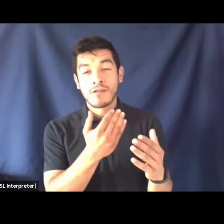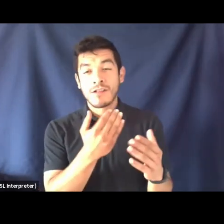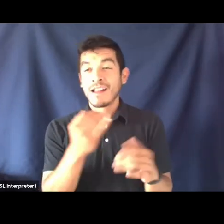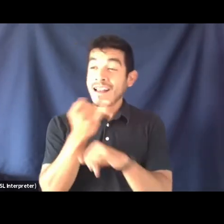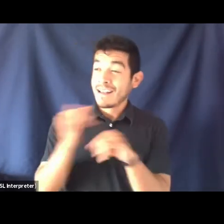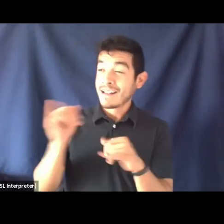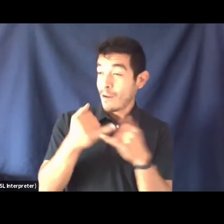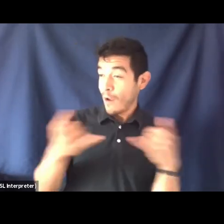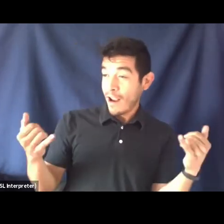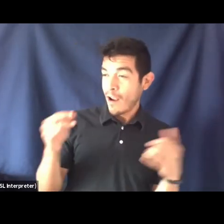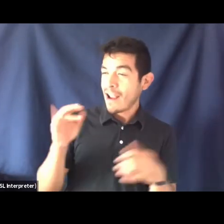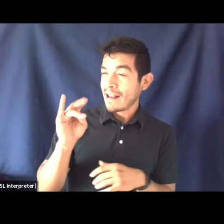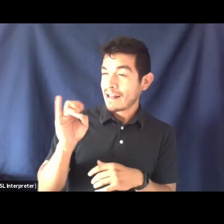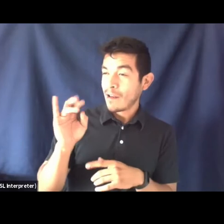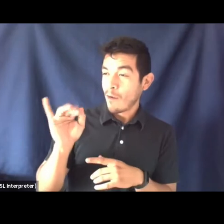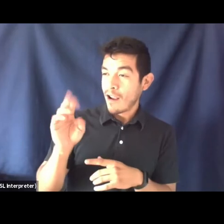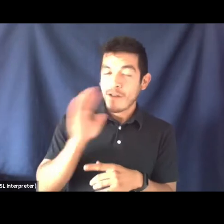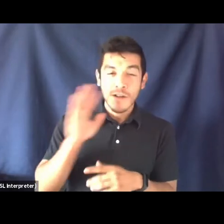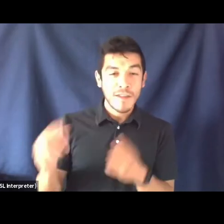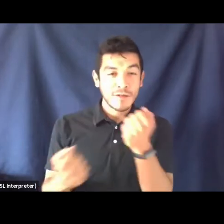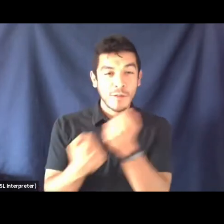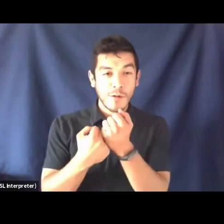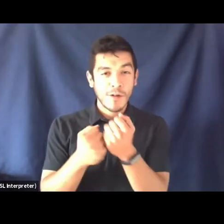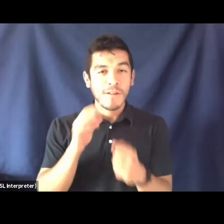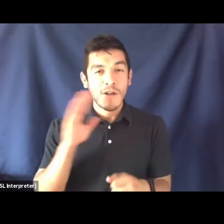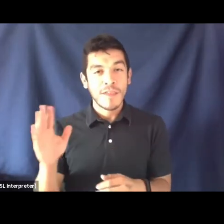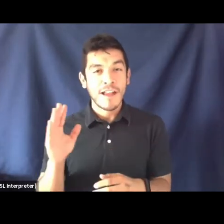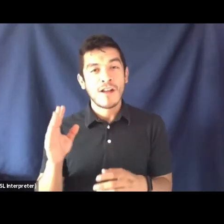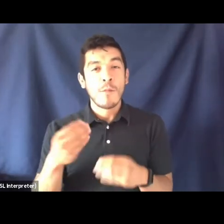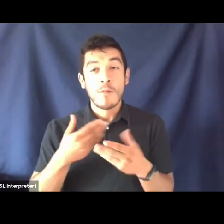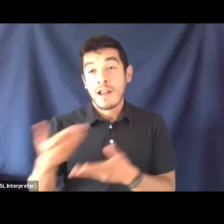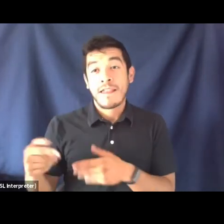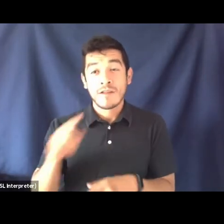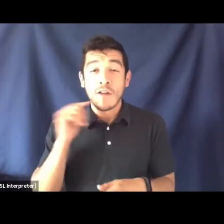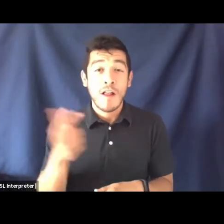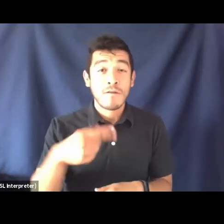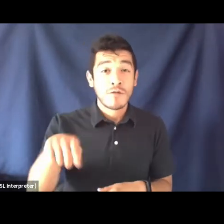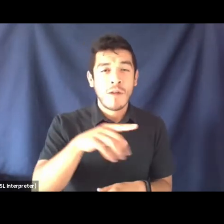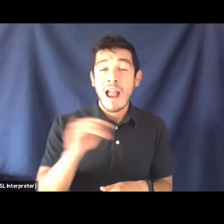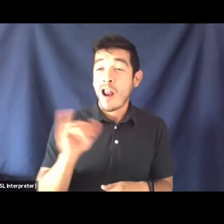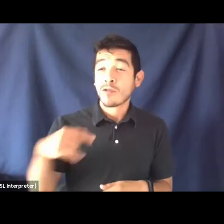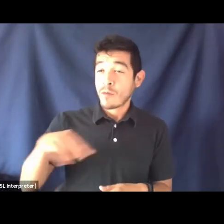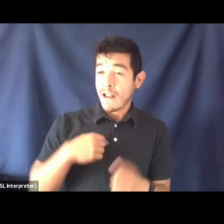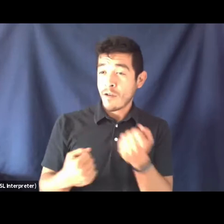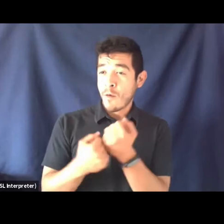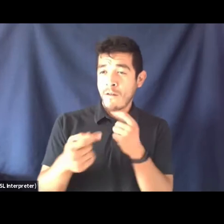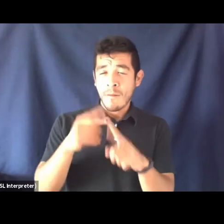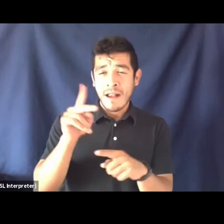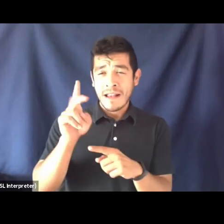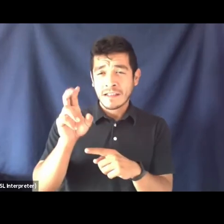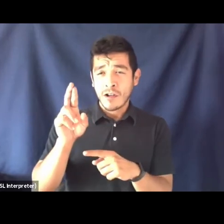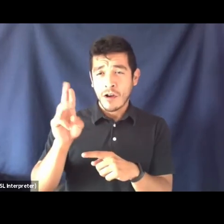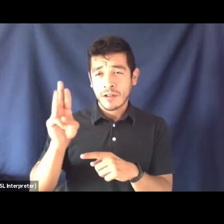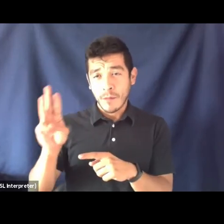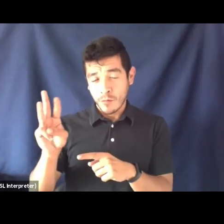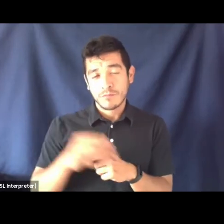their support in bringing this screening series to all of you, and with support from KCRW as well. We have,